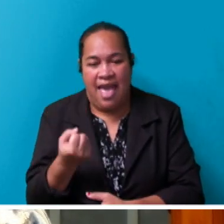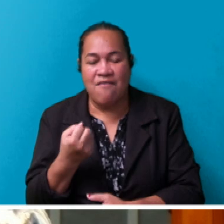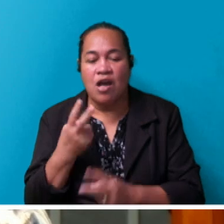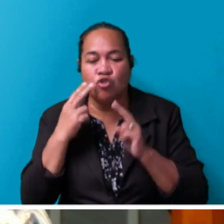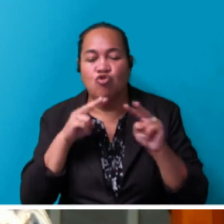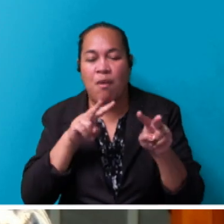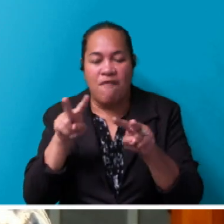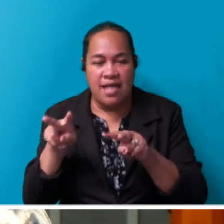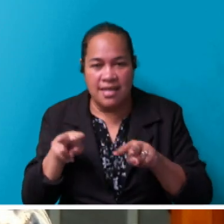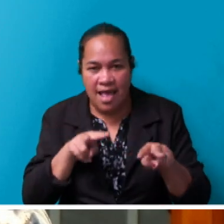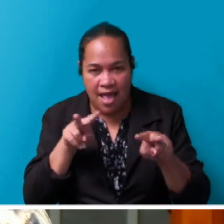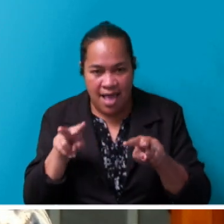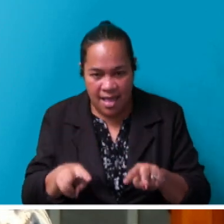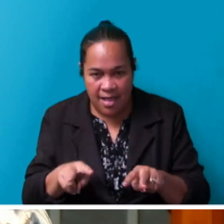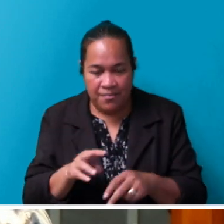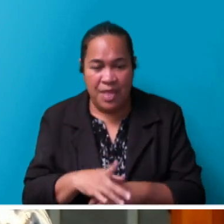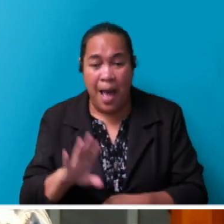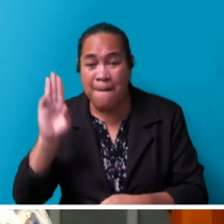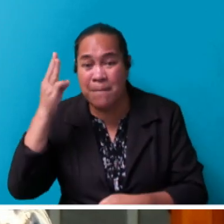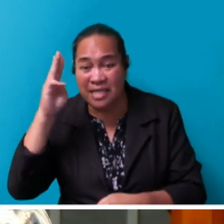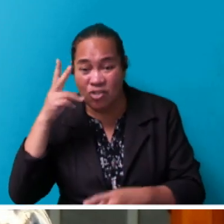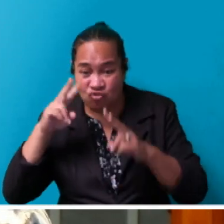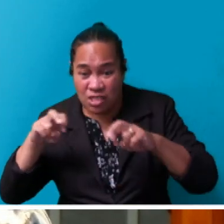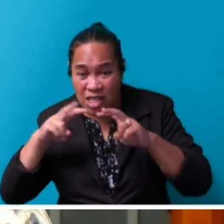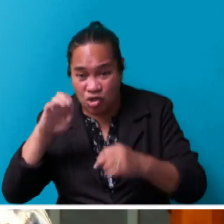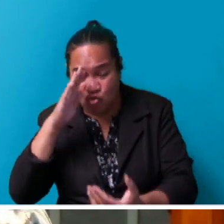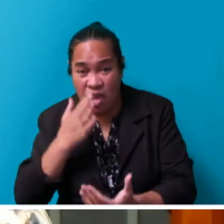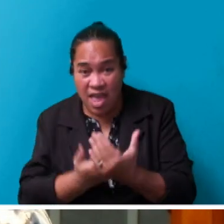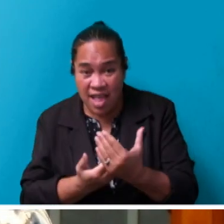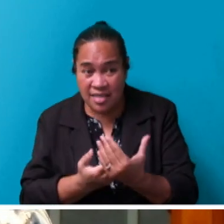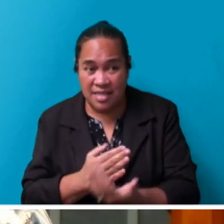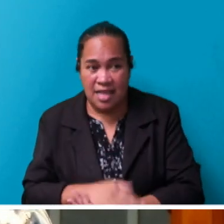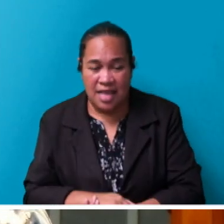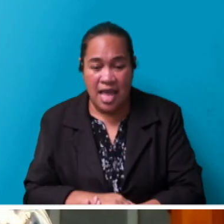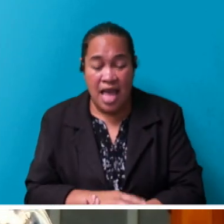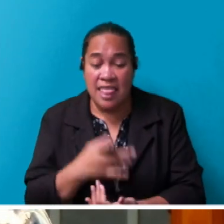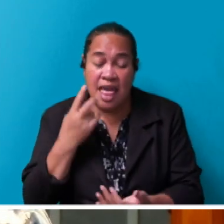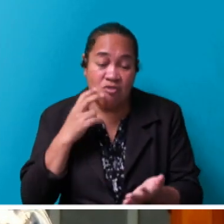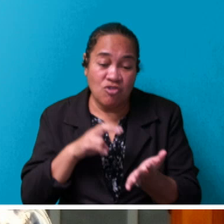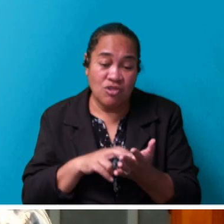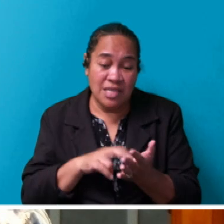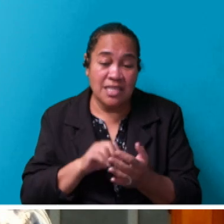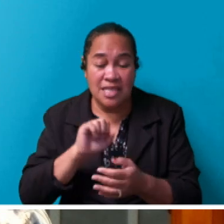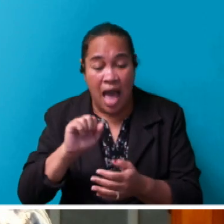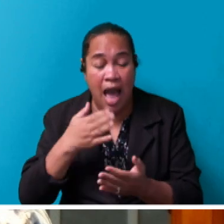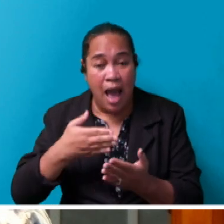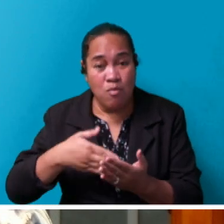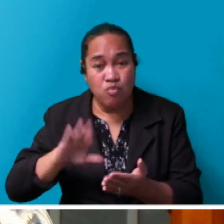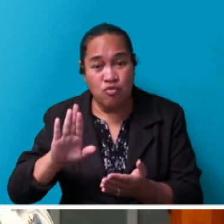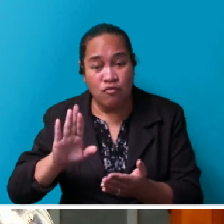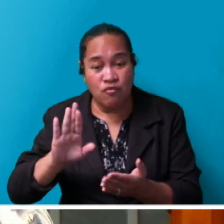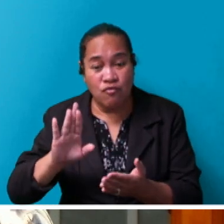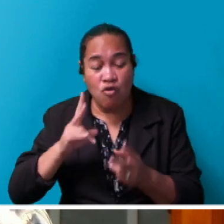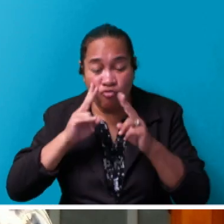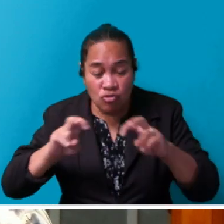supervisors. The master's research students who are registered with their approved